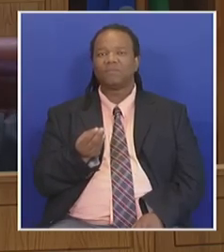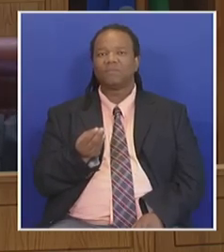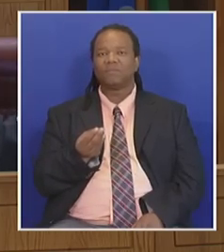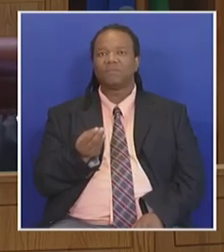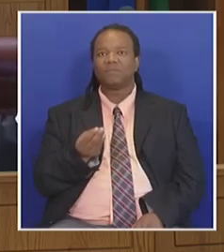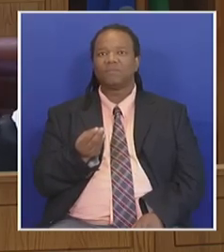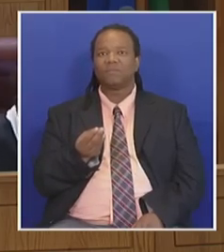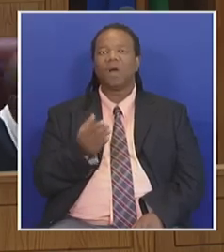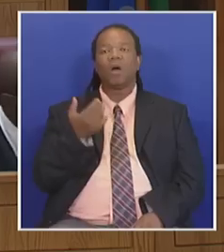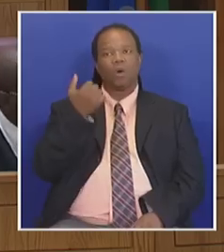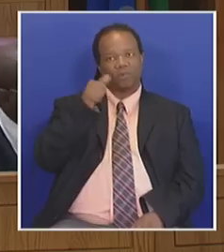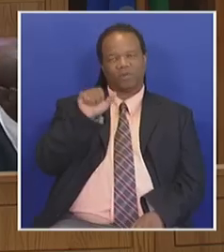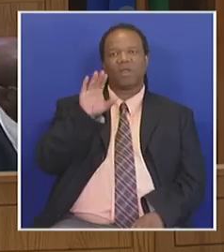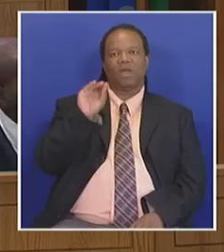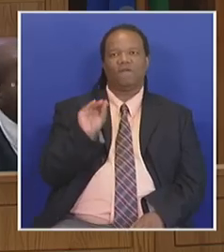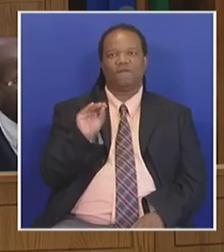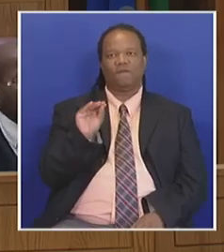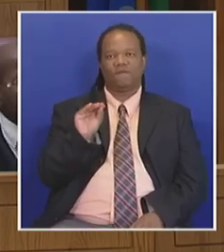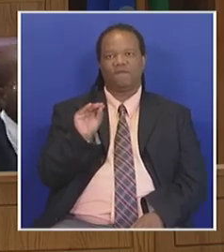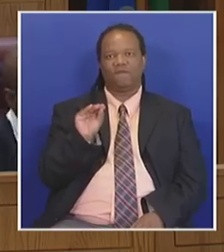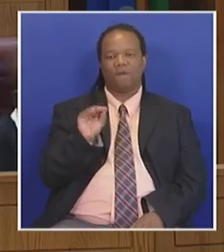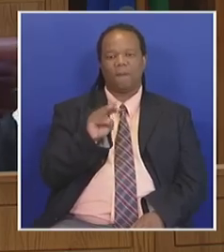There is objection. The Honorable Mukwele.